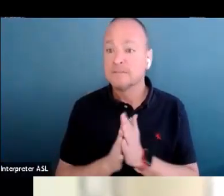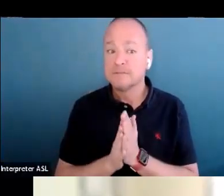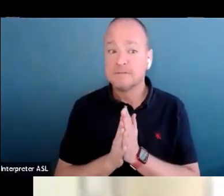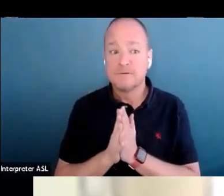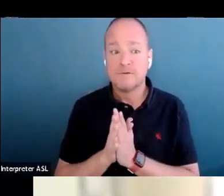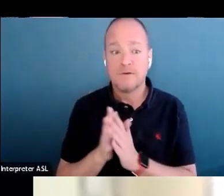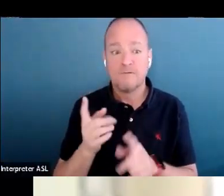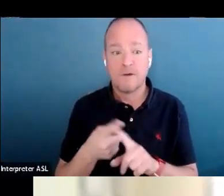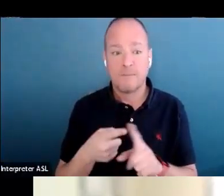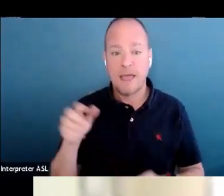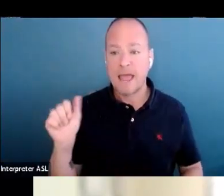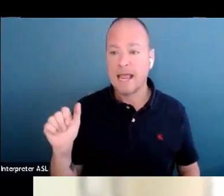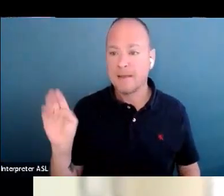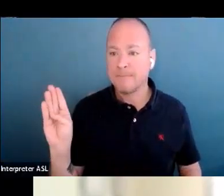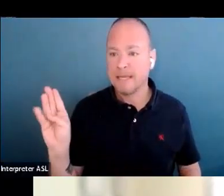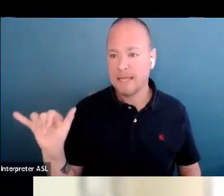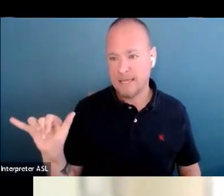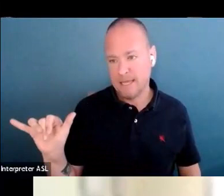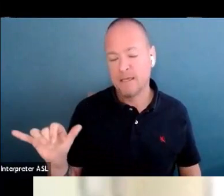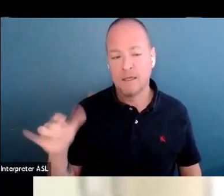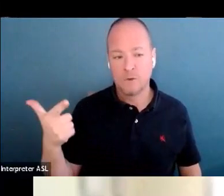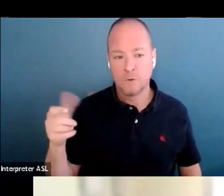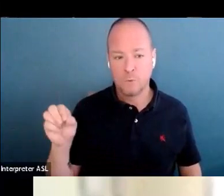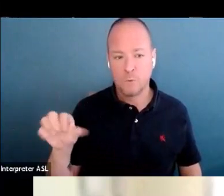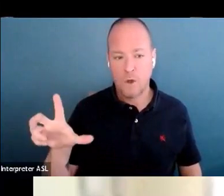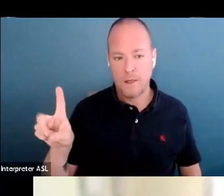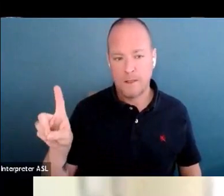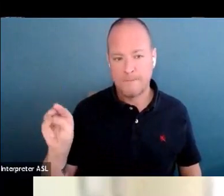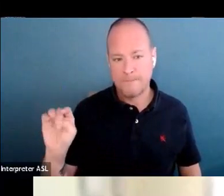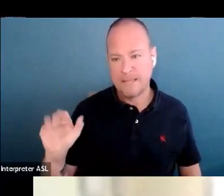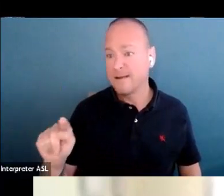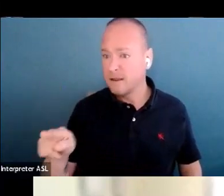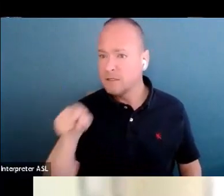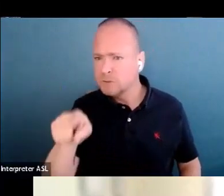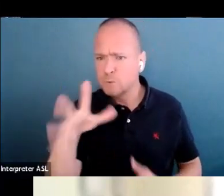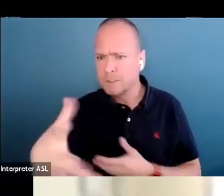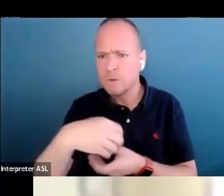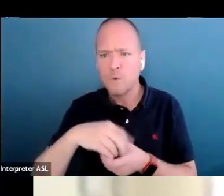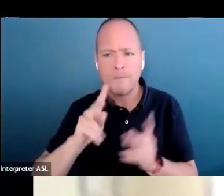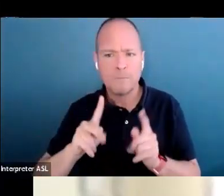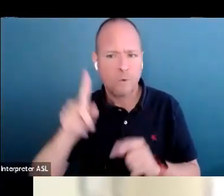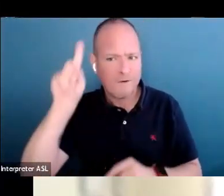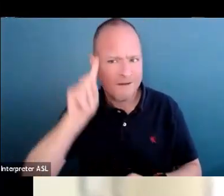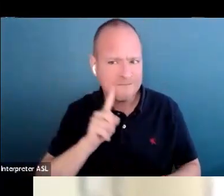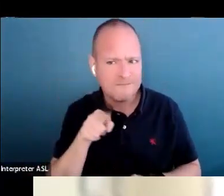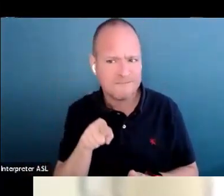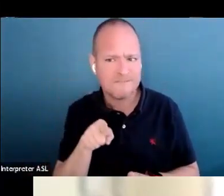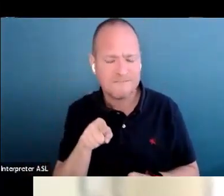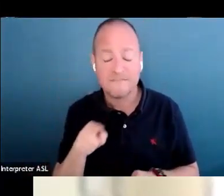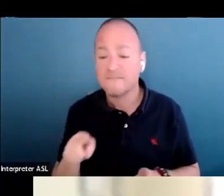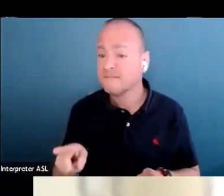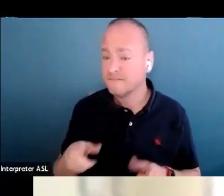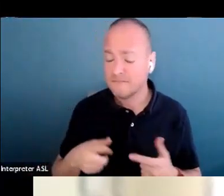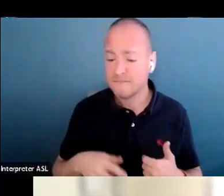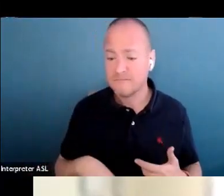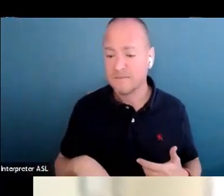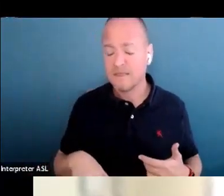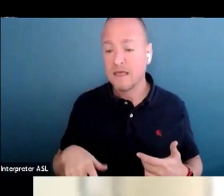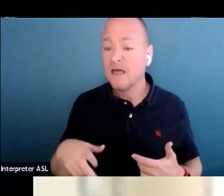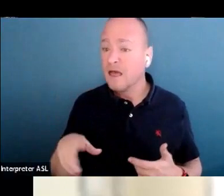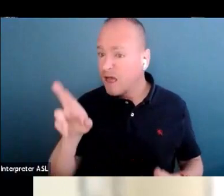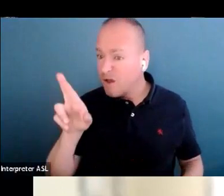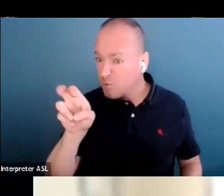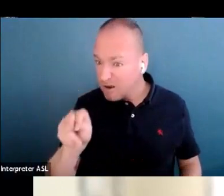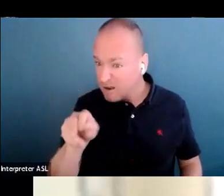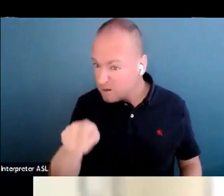from Amy Goldman, who asks, do you include people who are deaf? And I can, unless Ren, do you want